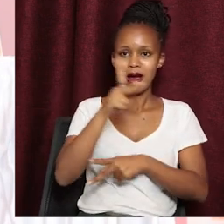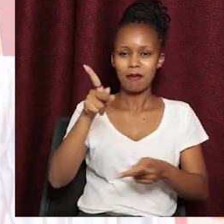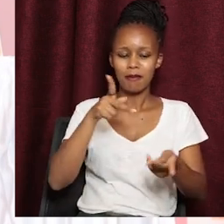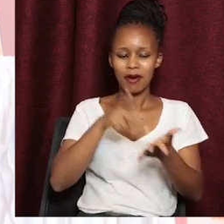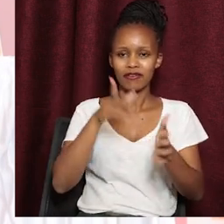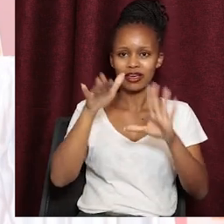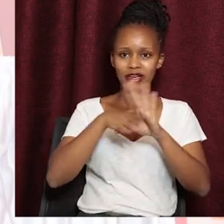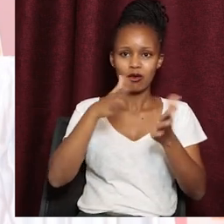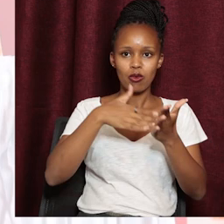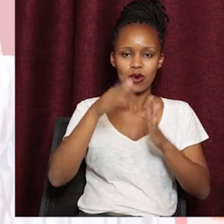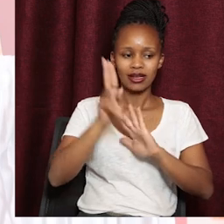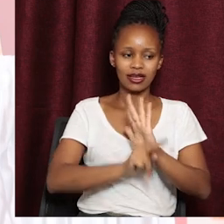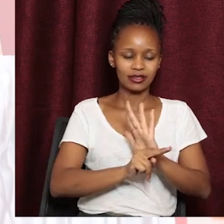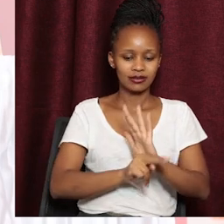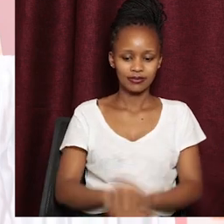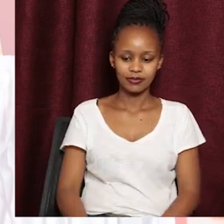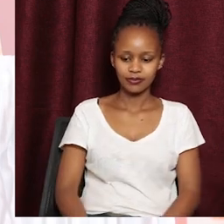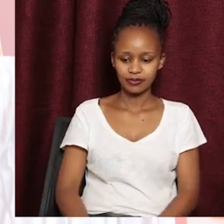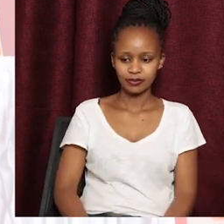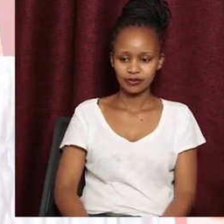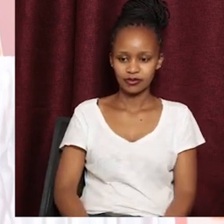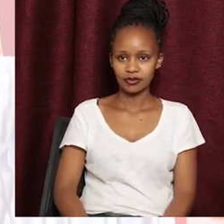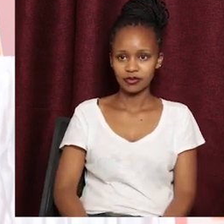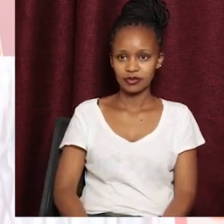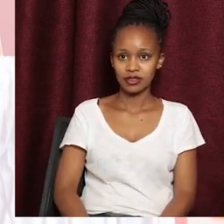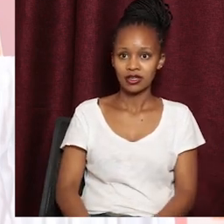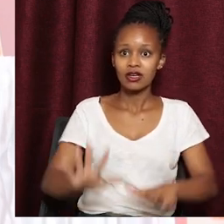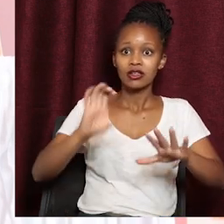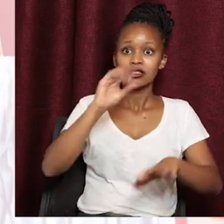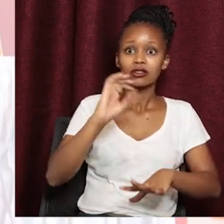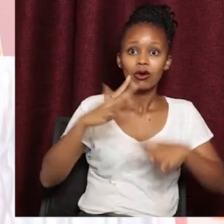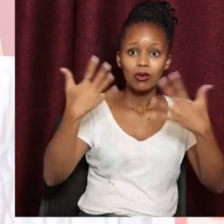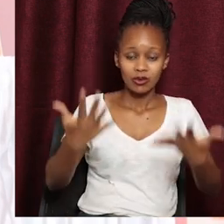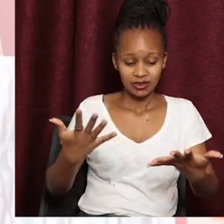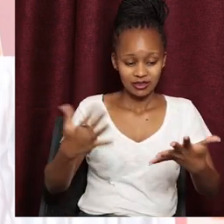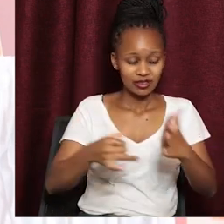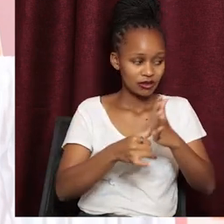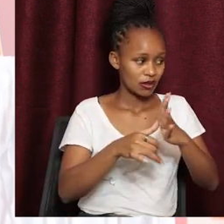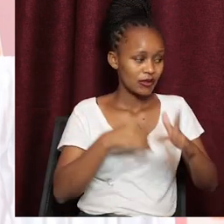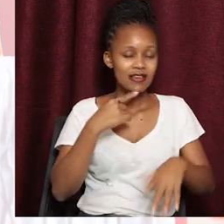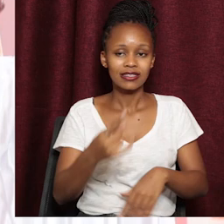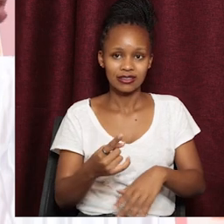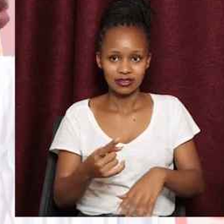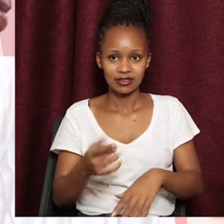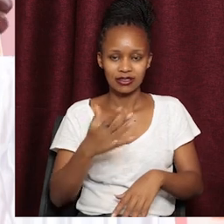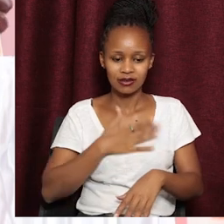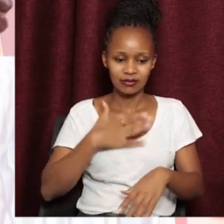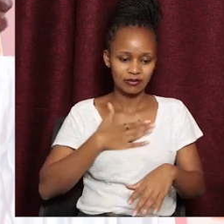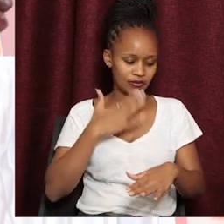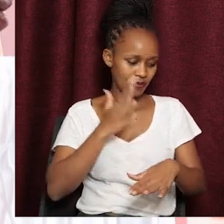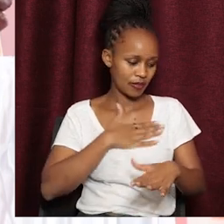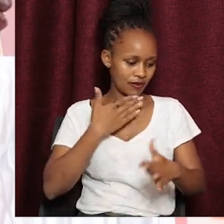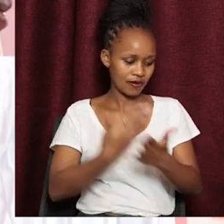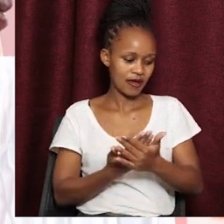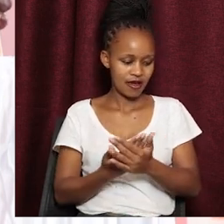perfect in weakness." So whatever the situation is, my grace